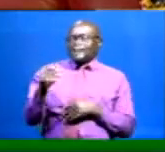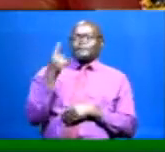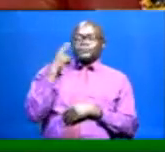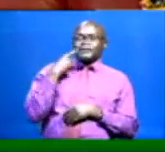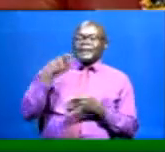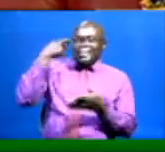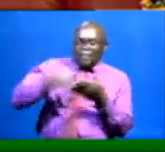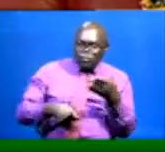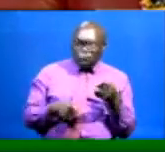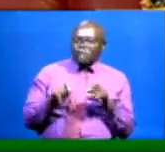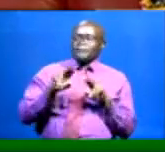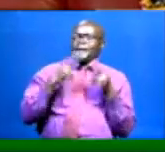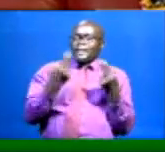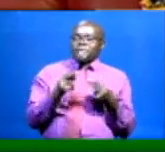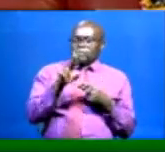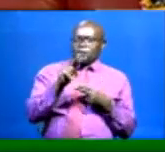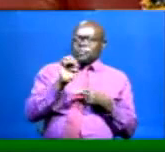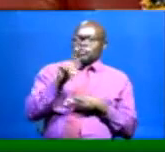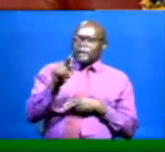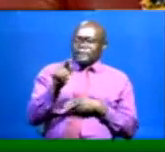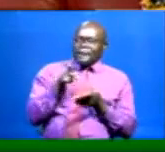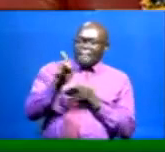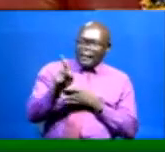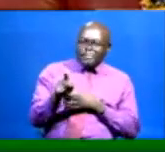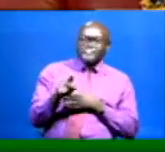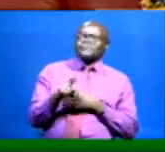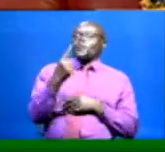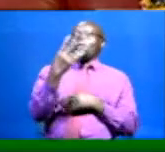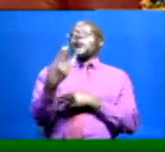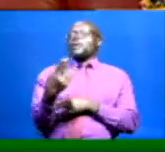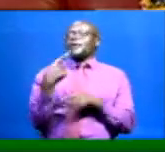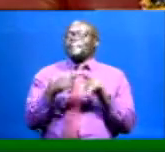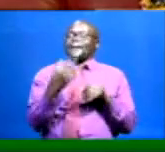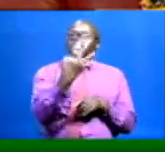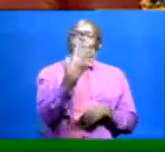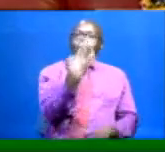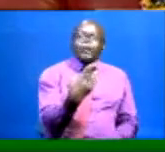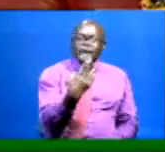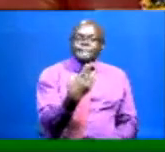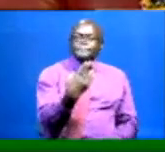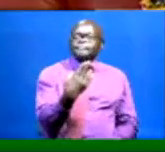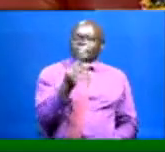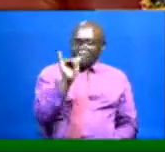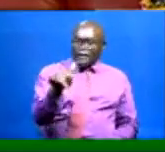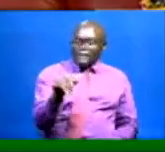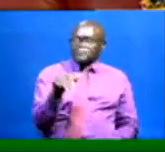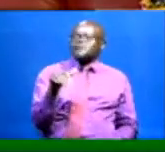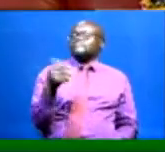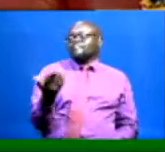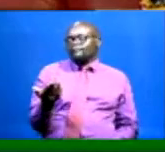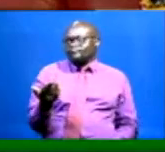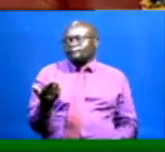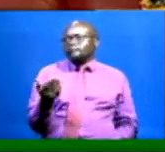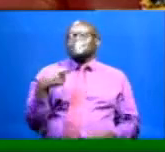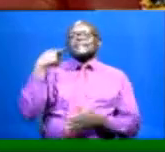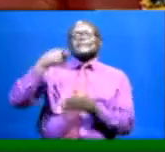cost of the unit that you pay, it is almost a quarter. But three quarters of that bill is actually